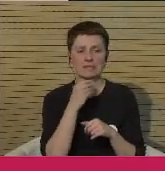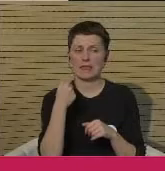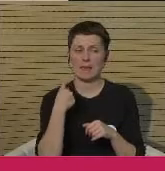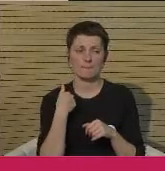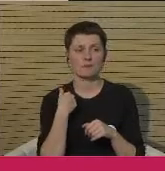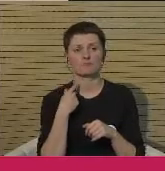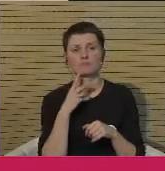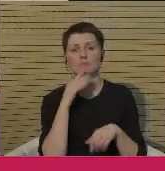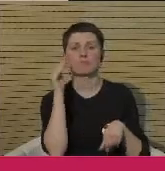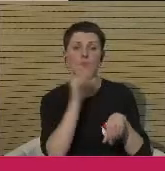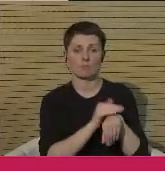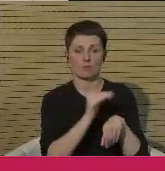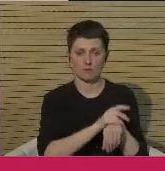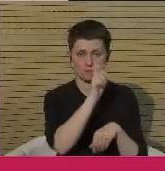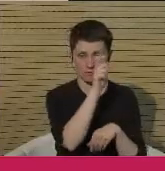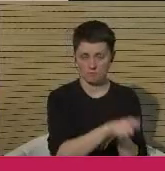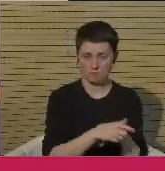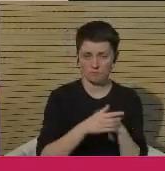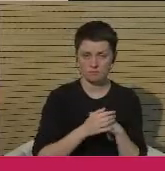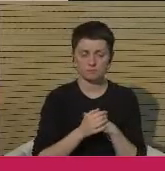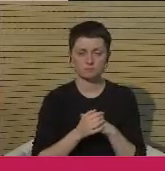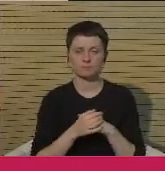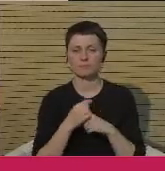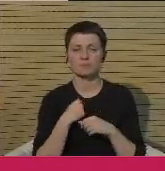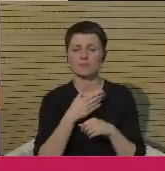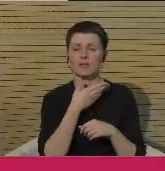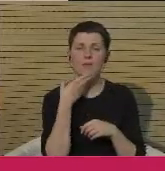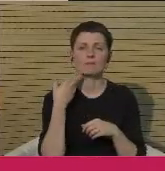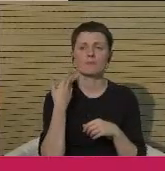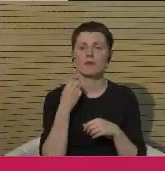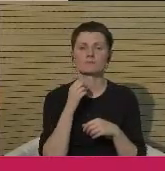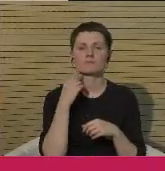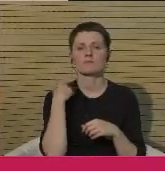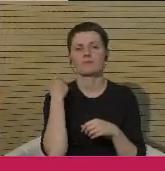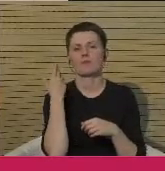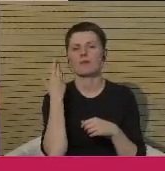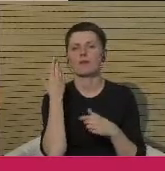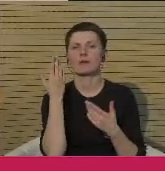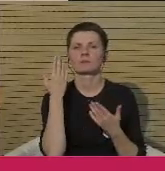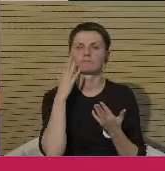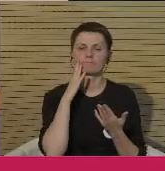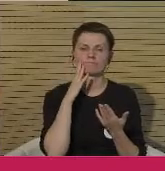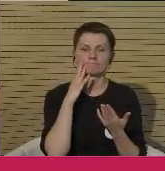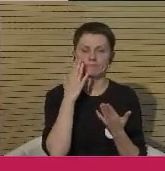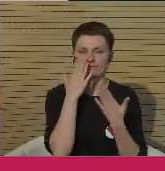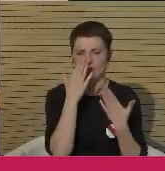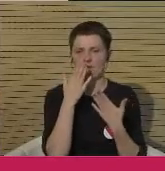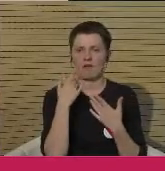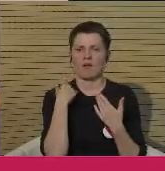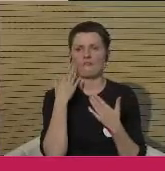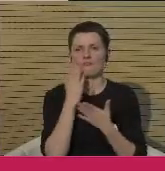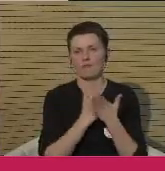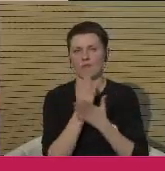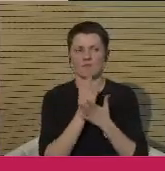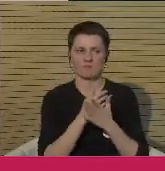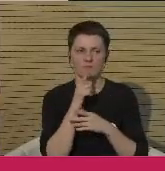We were never full supporters of Putin. We had no illusions about Russian